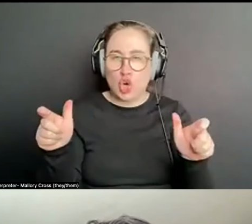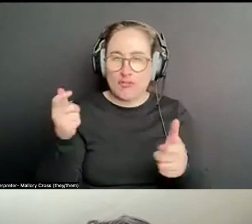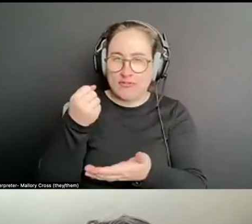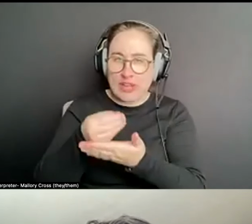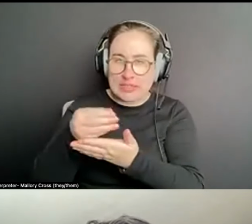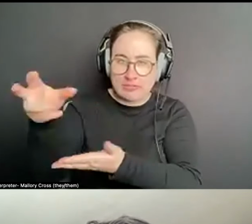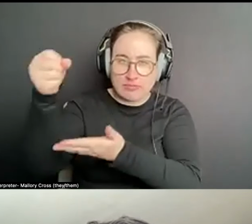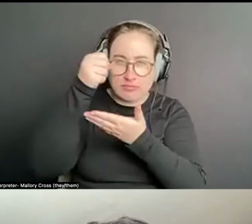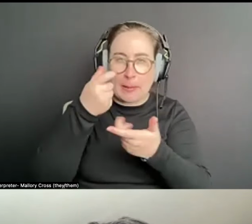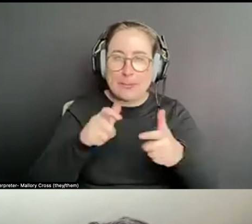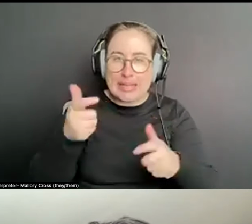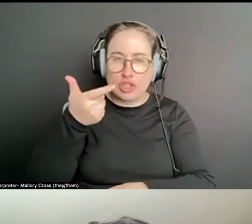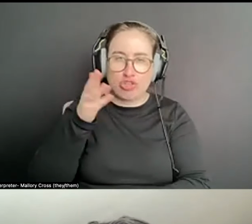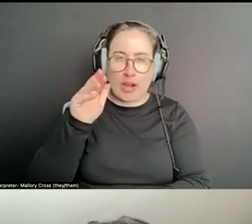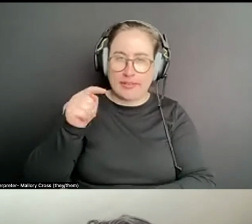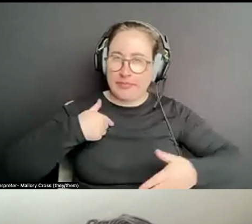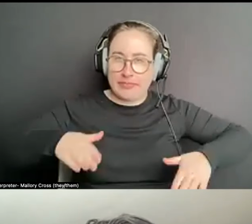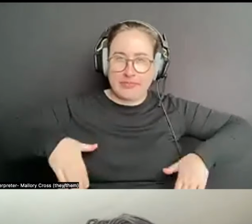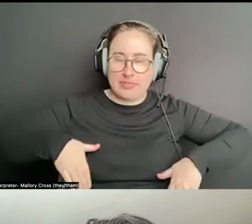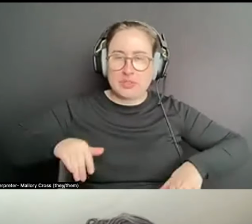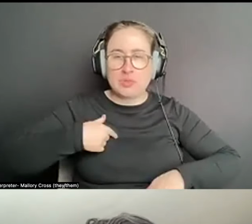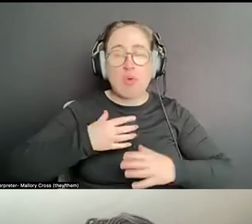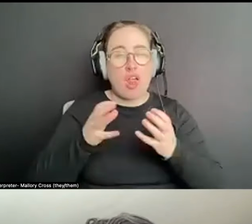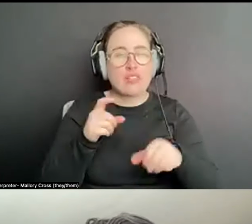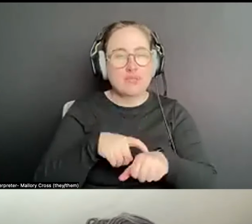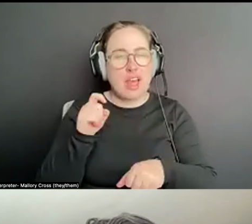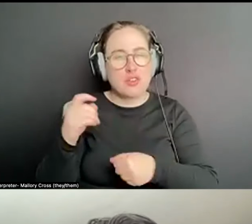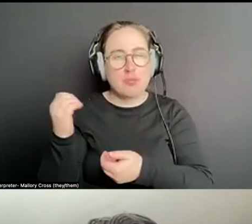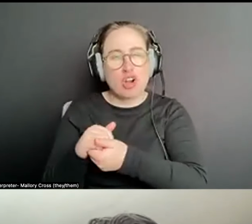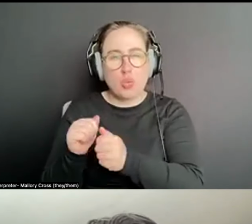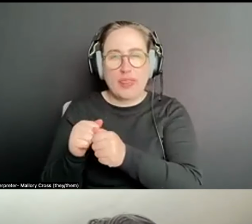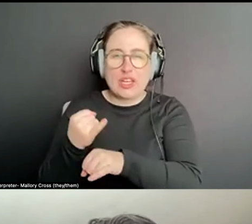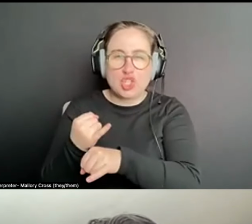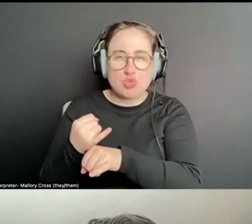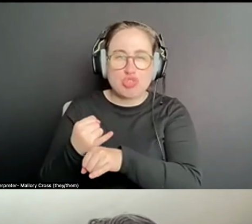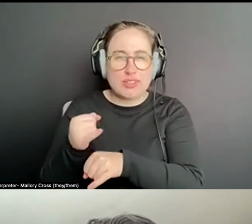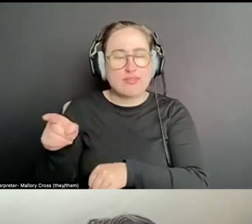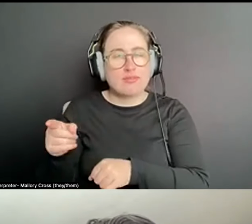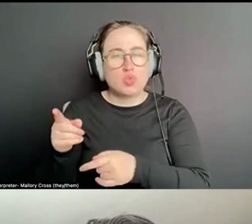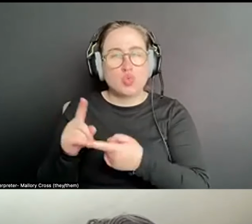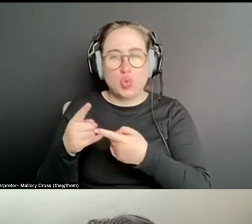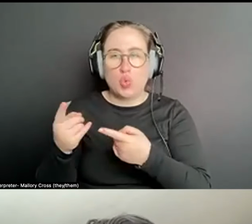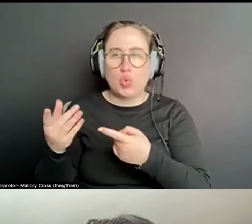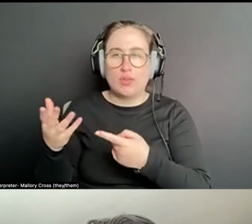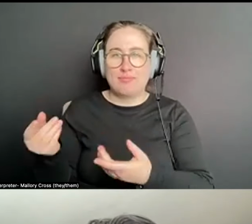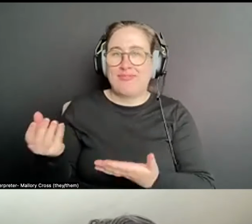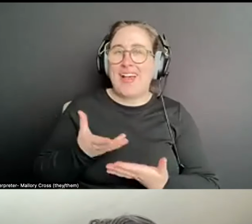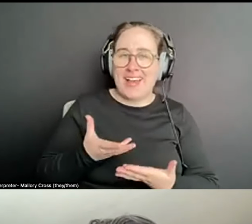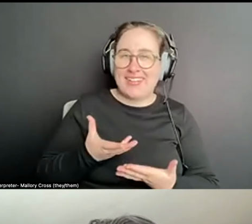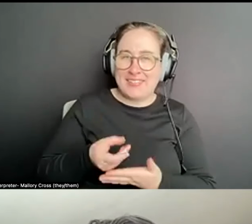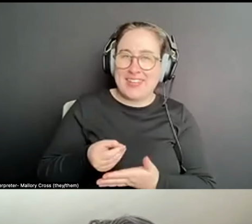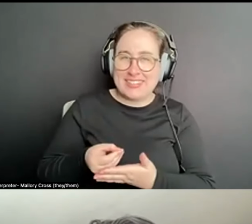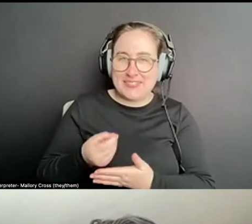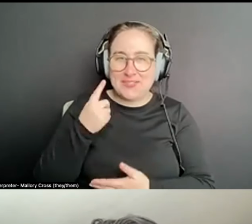grant. So a lot of times I have to partner with institutions to make up for that lack of funding.